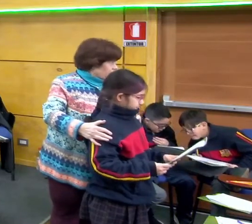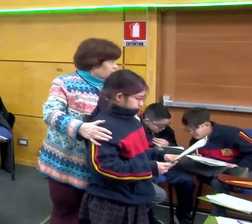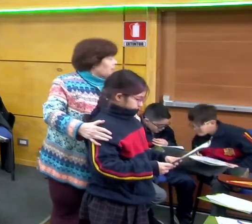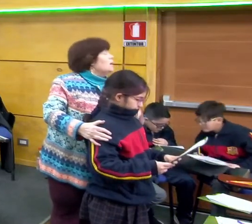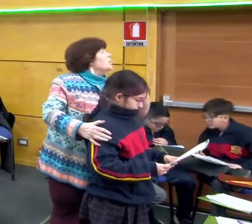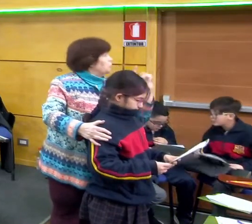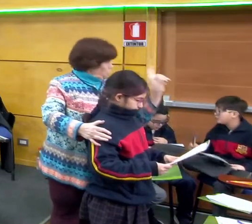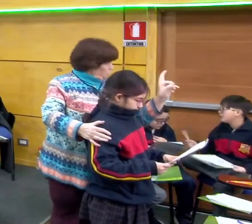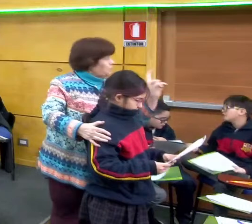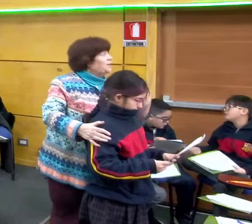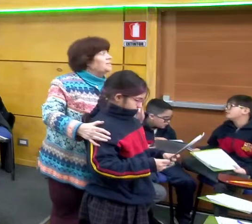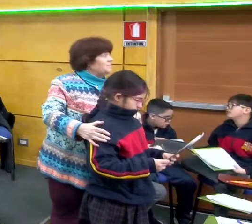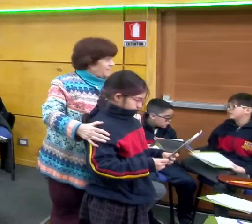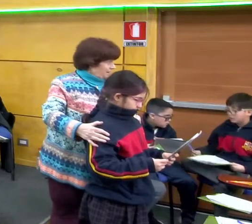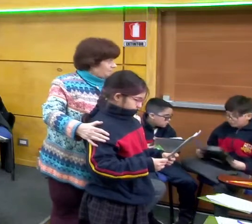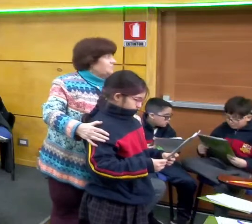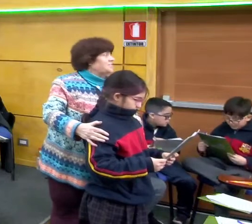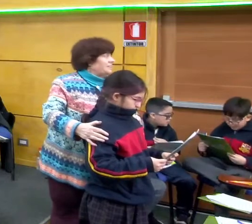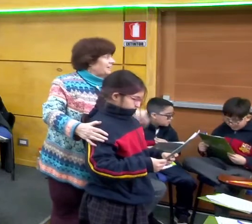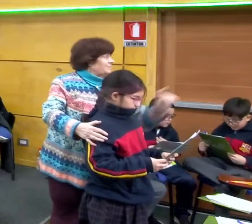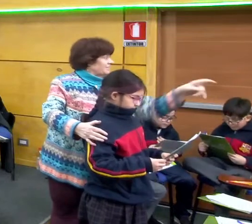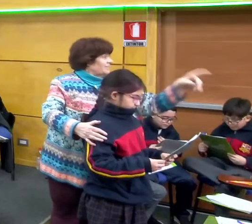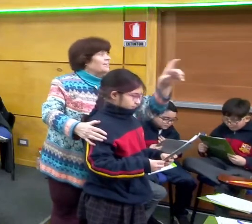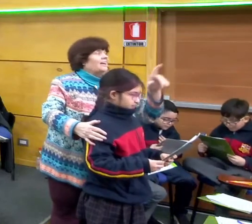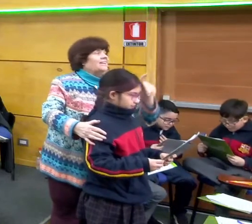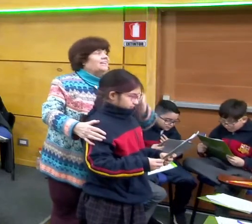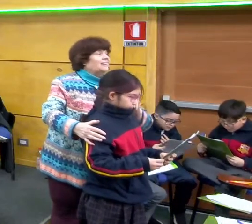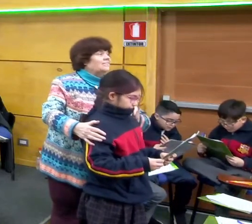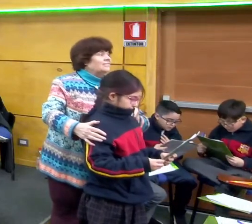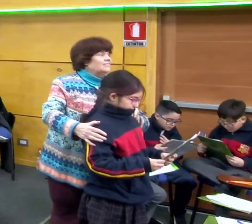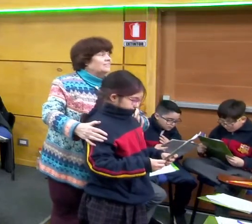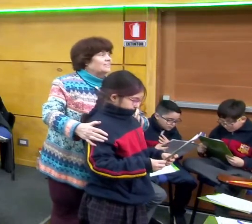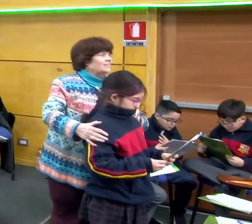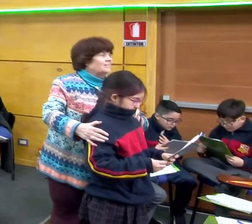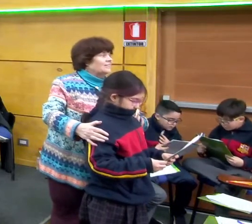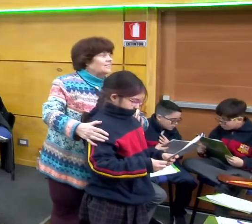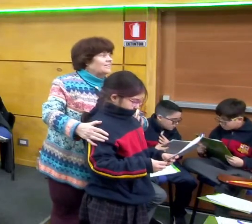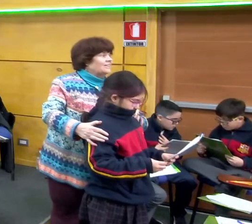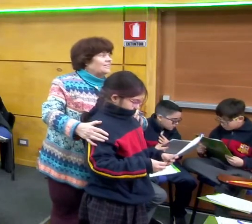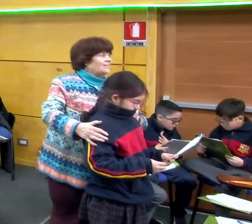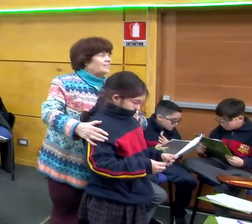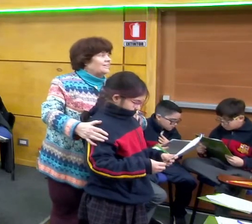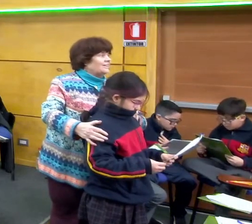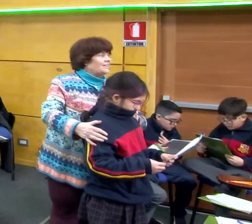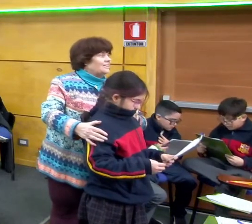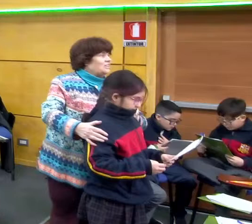pronunciation. Good pronunciation. Yes. Anything else?